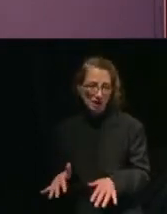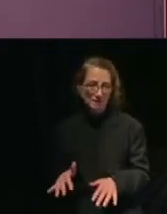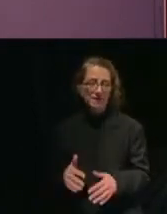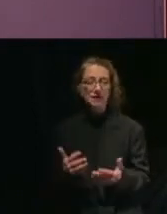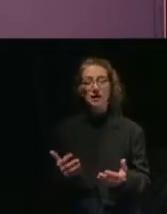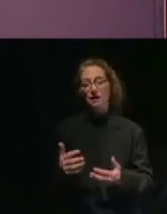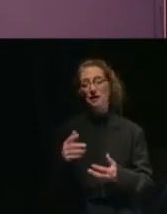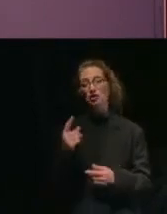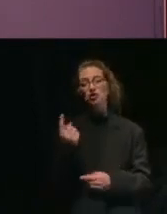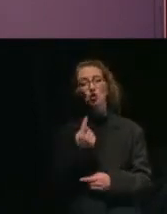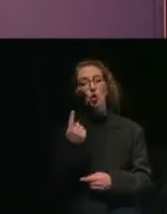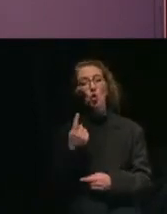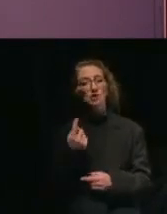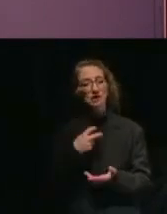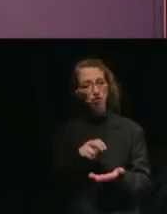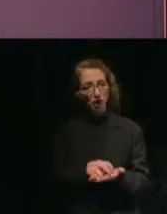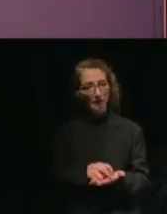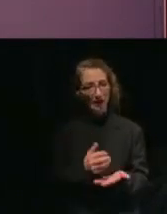entering retirement.